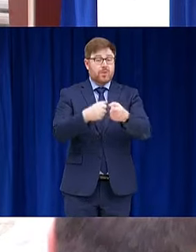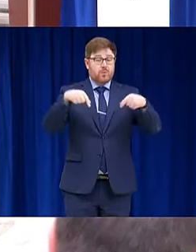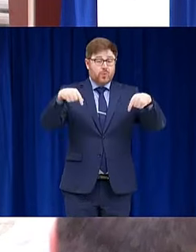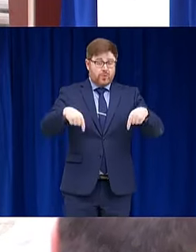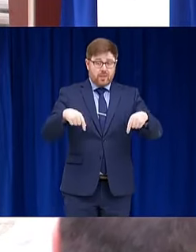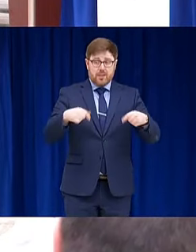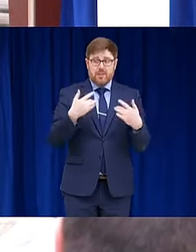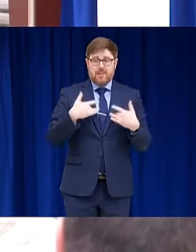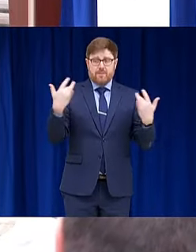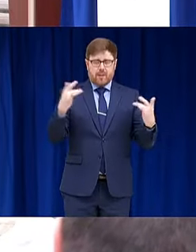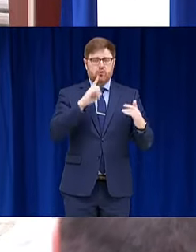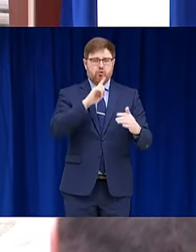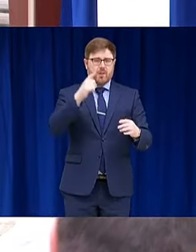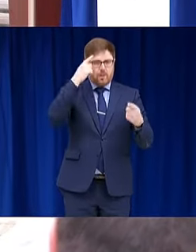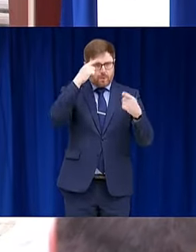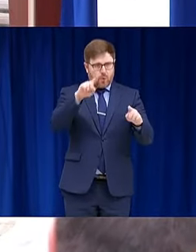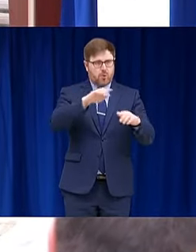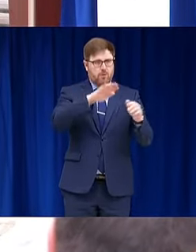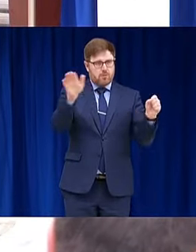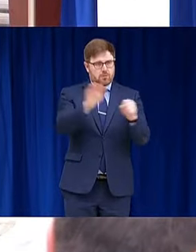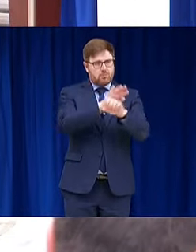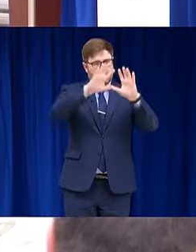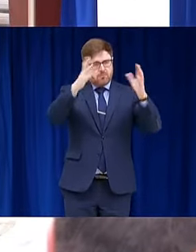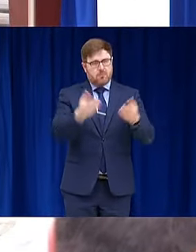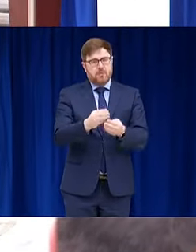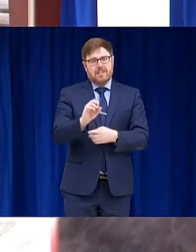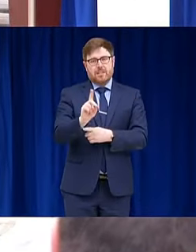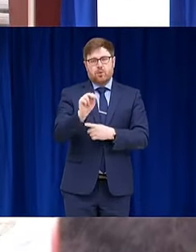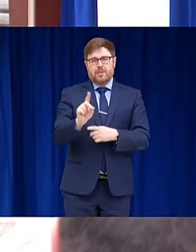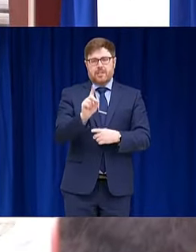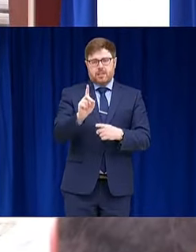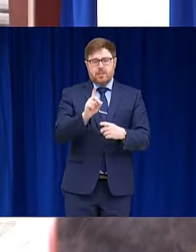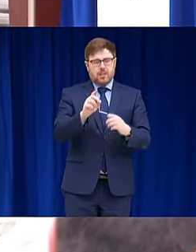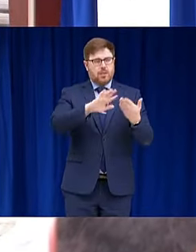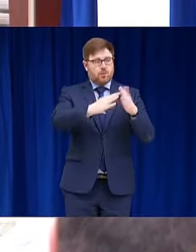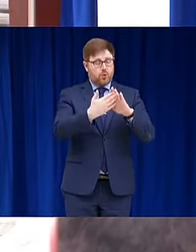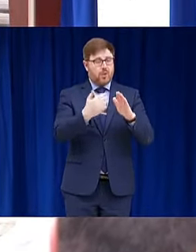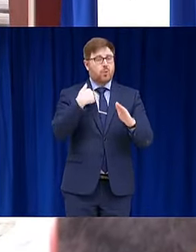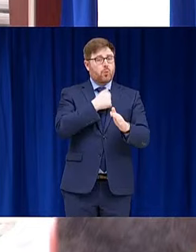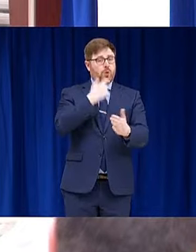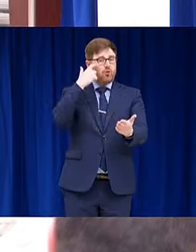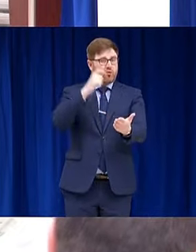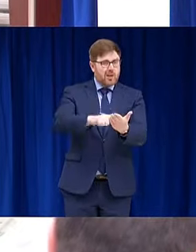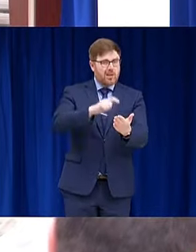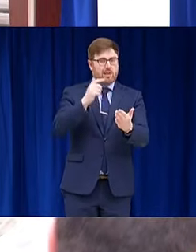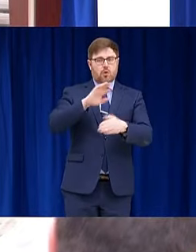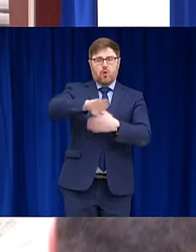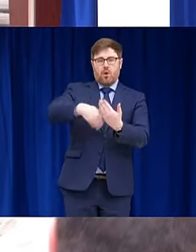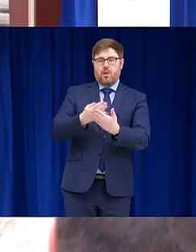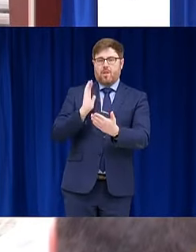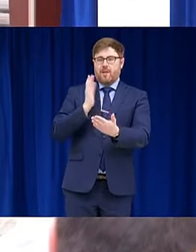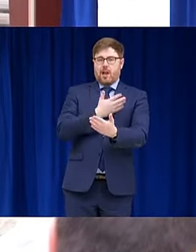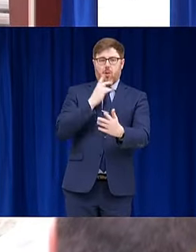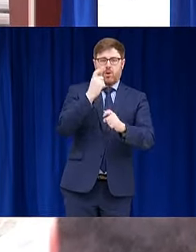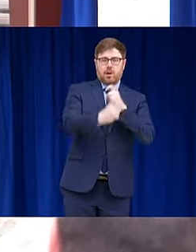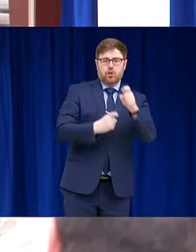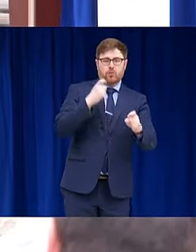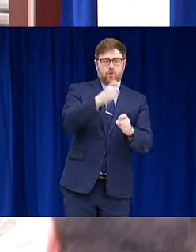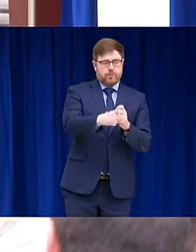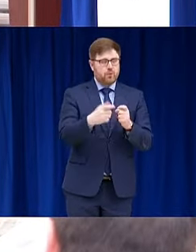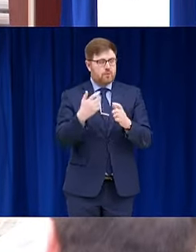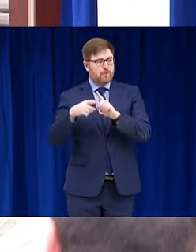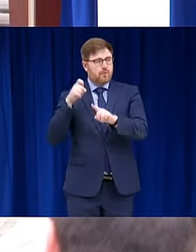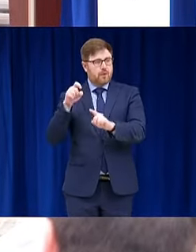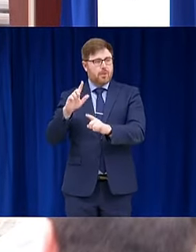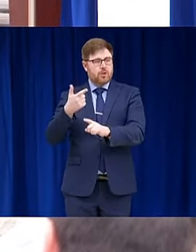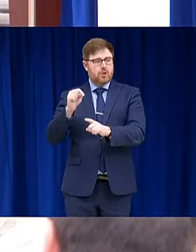DoD community to come together to honor and recognize the many contributions of our LGBTQ plus service members, civilians, and